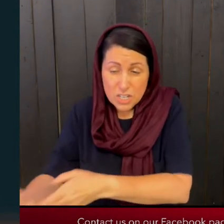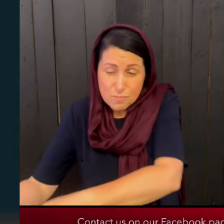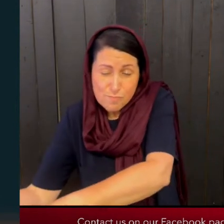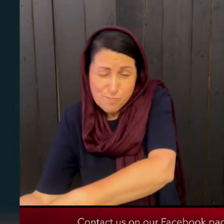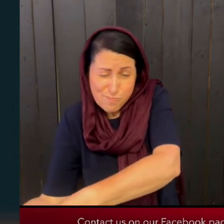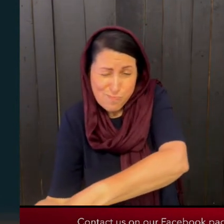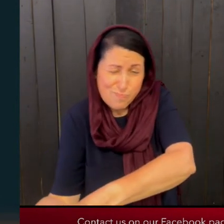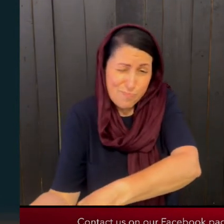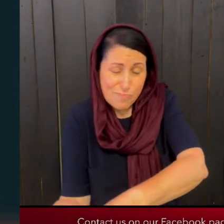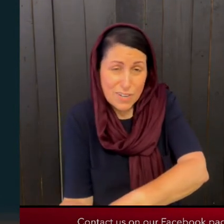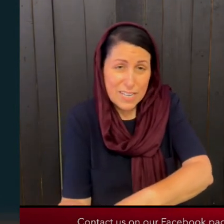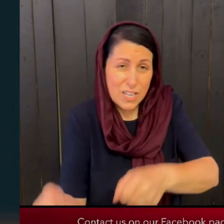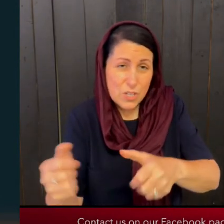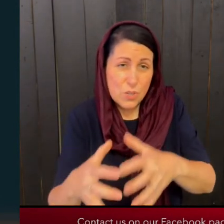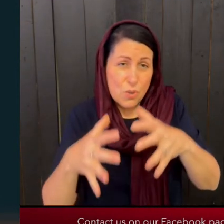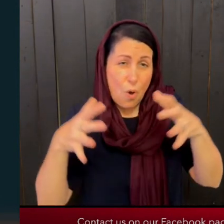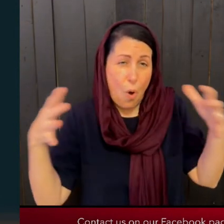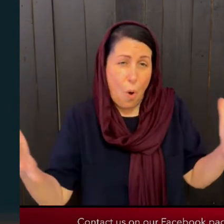Peter heard that it was the Lord,